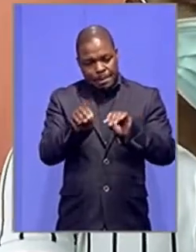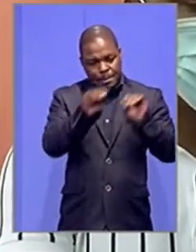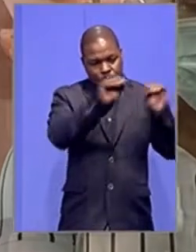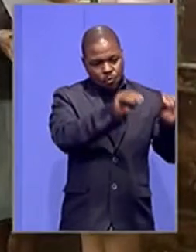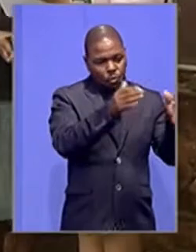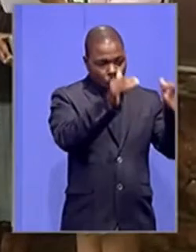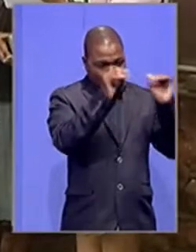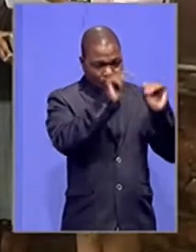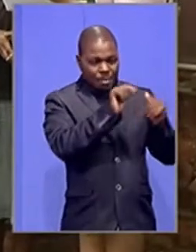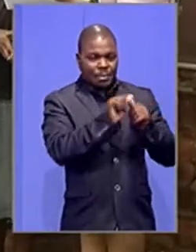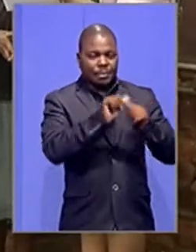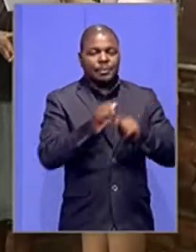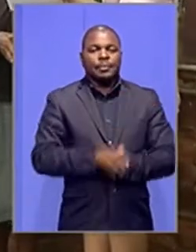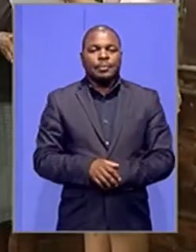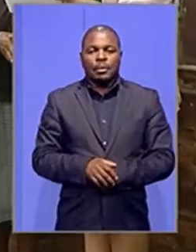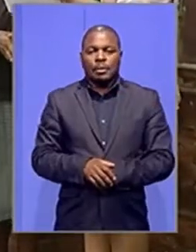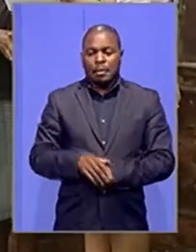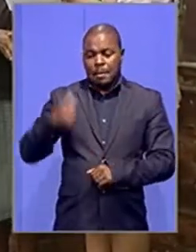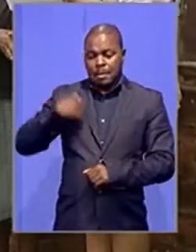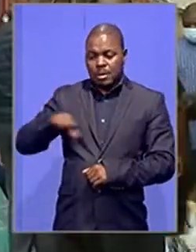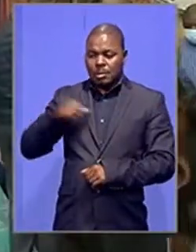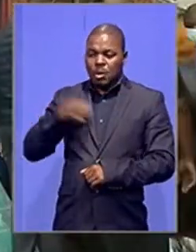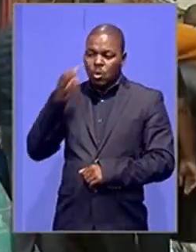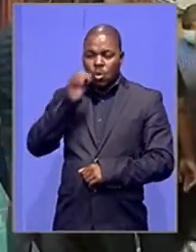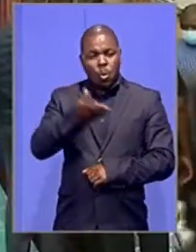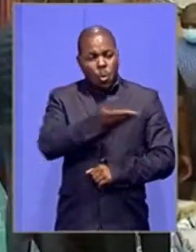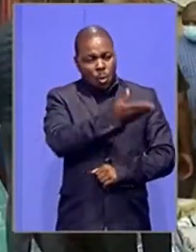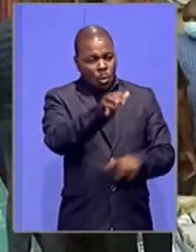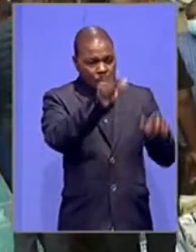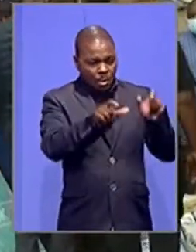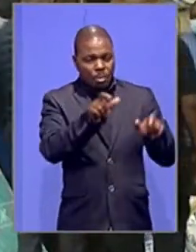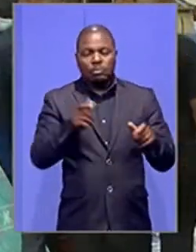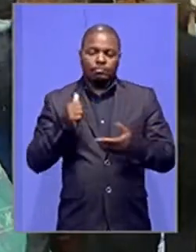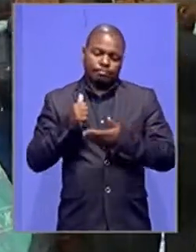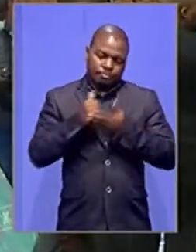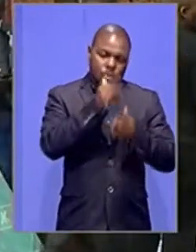to the hall. Masepala o boletse ha bohle ba senyehetsweng ba tla thuswa.